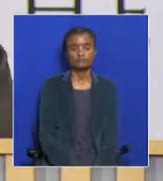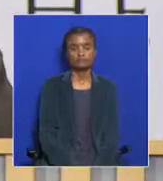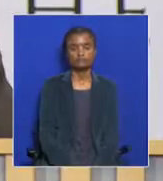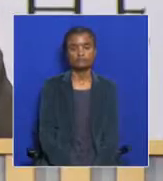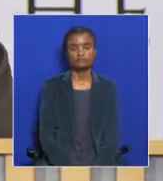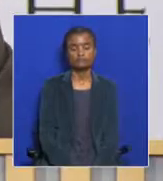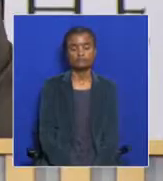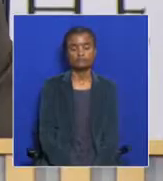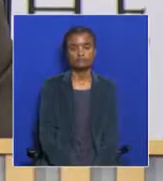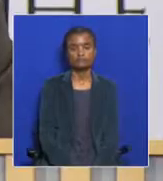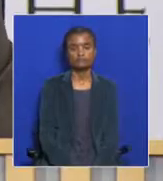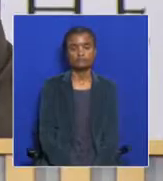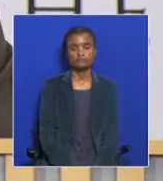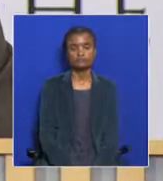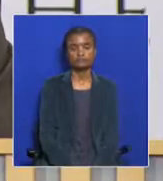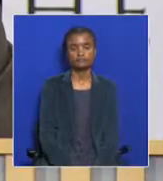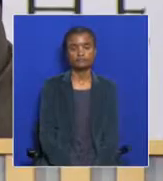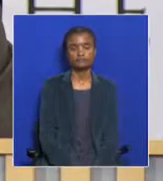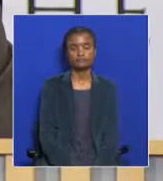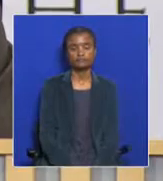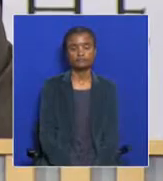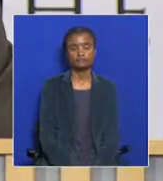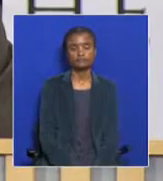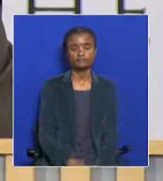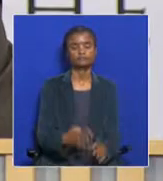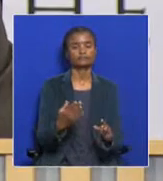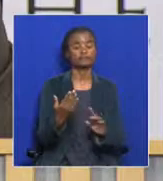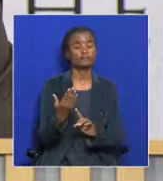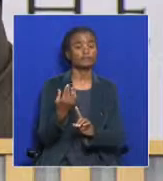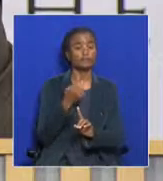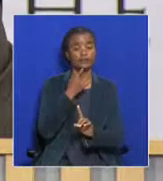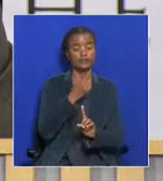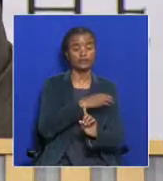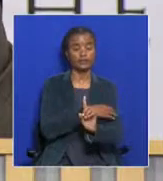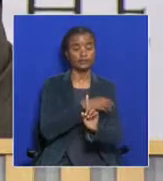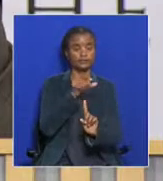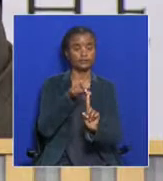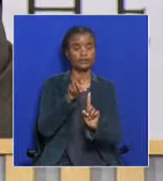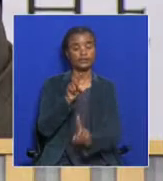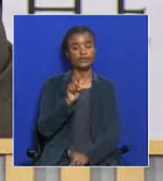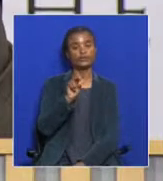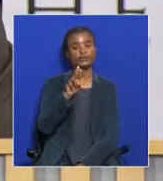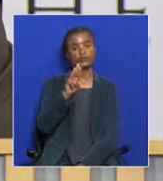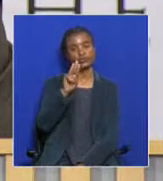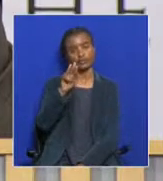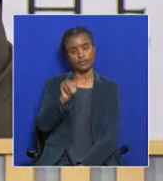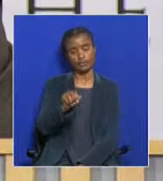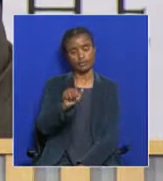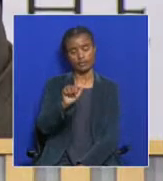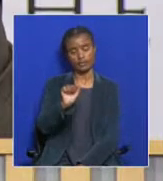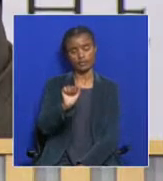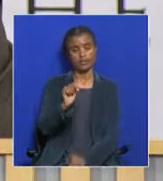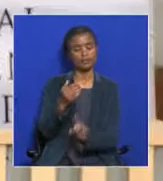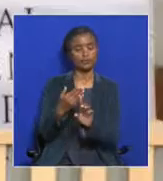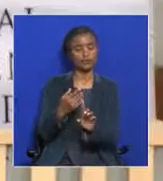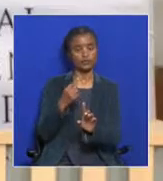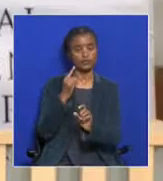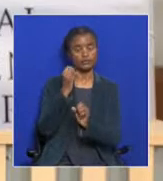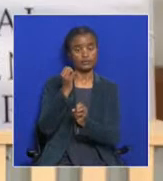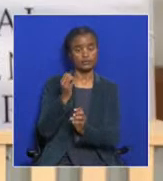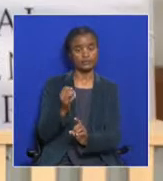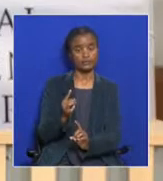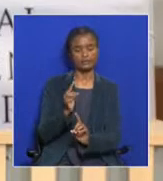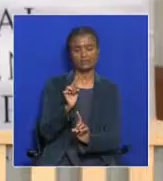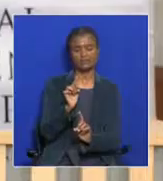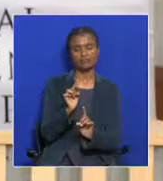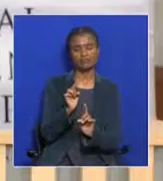I was saying Captain Duma testified, and I think in one of your many statements that you